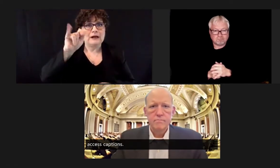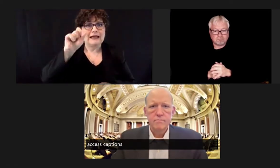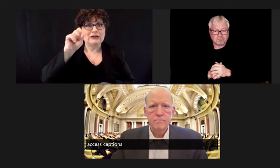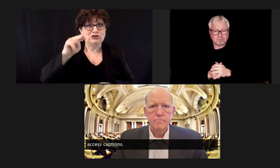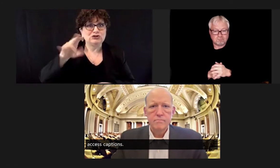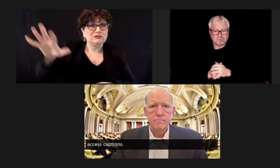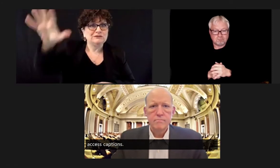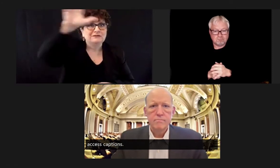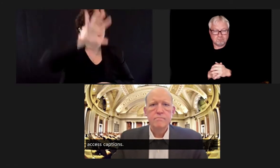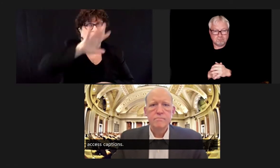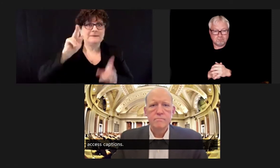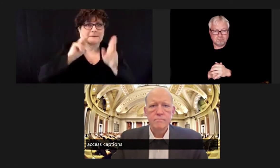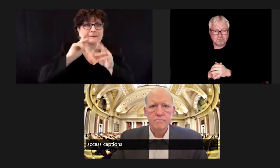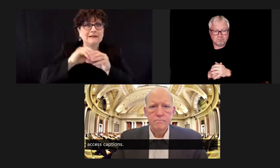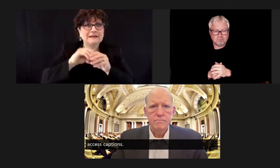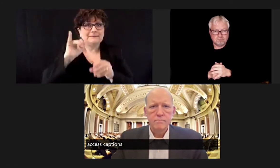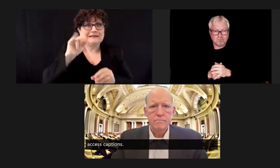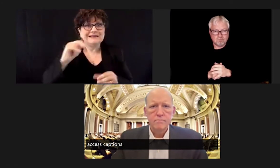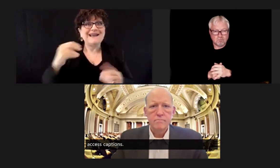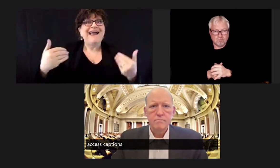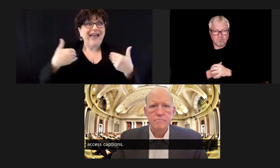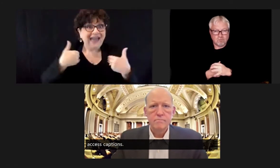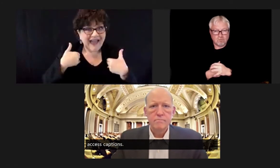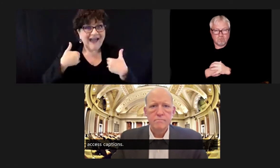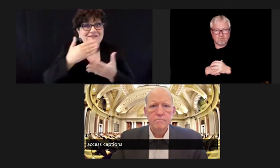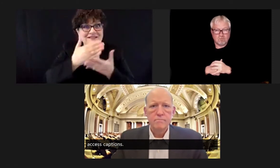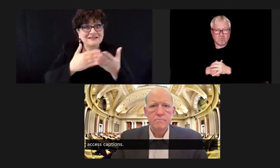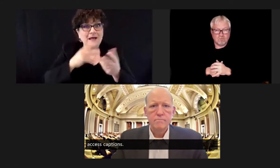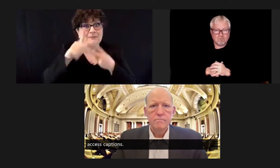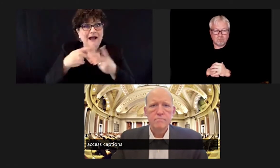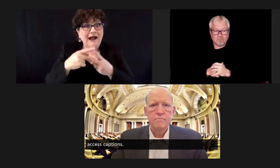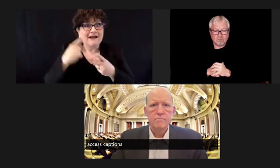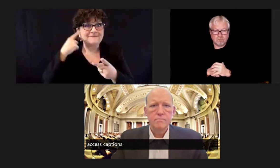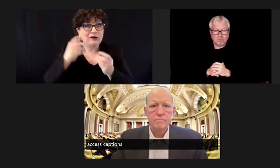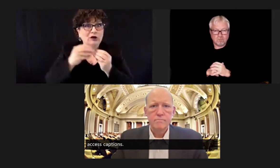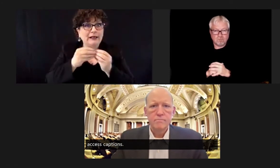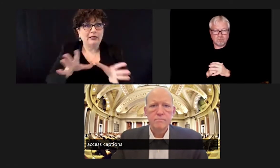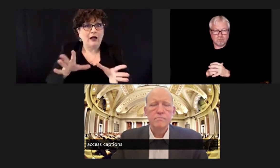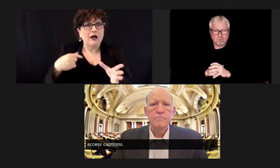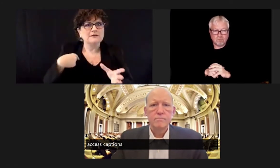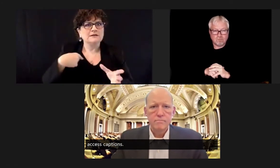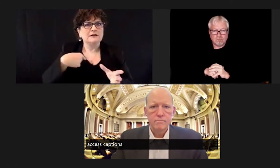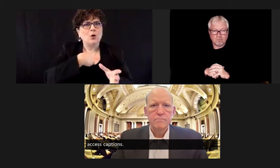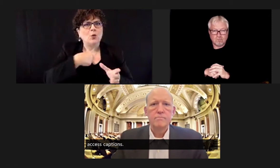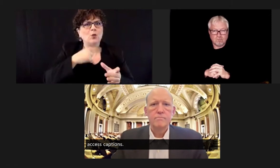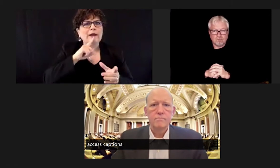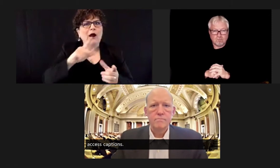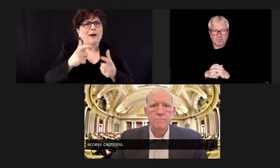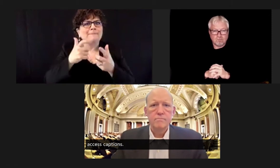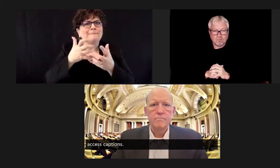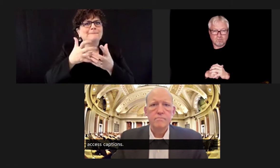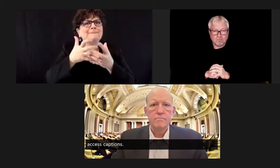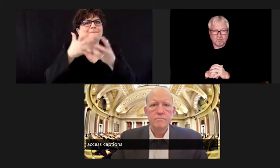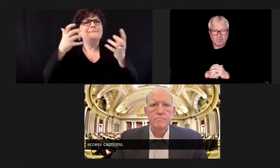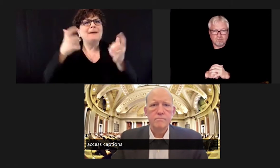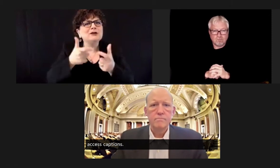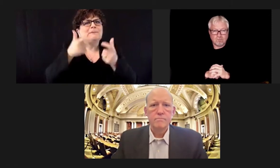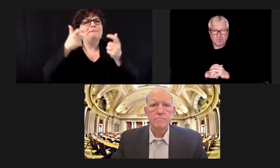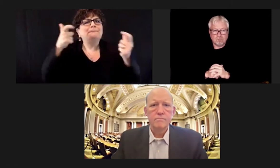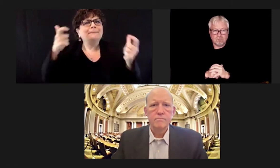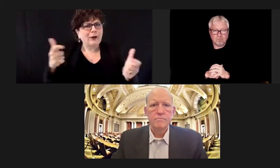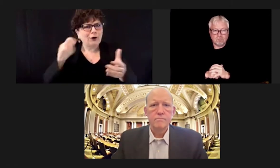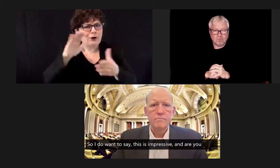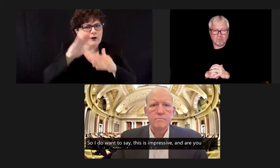you aware that 20% of our population, persons in Minnesota, have some sort